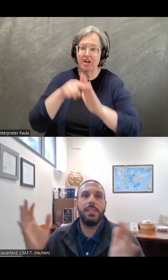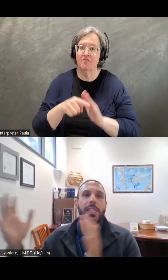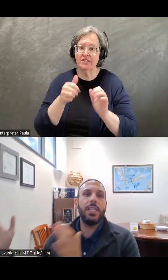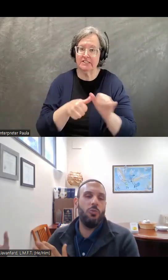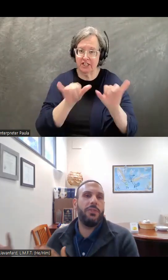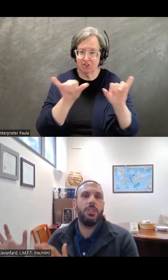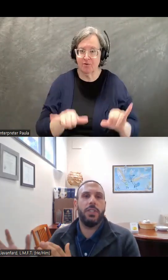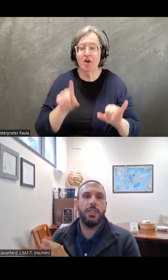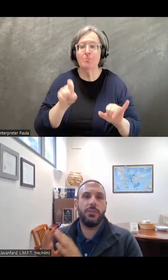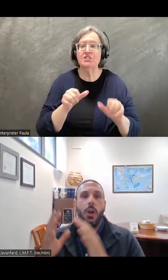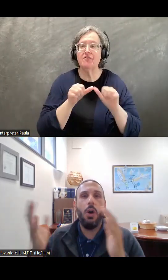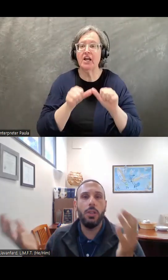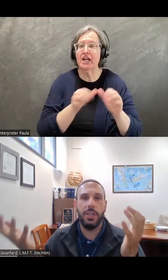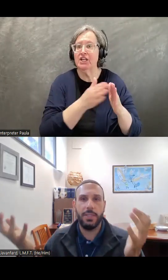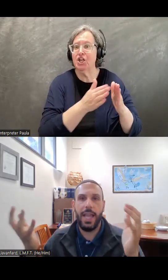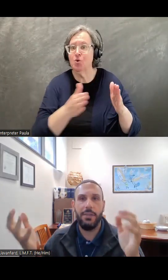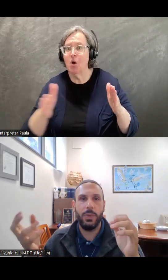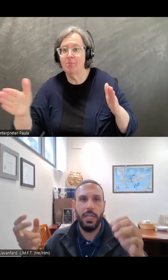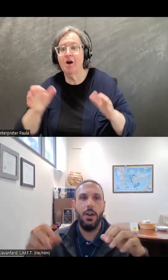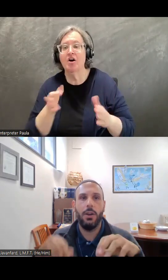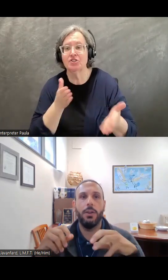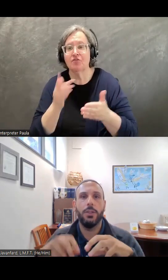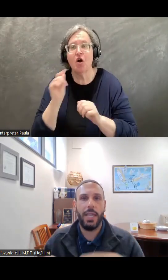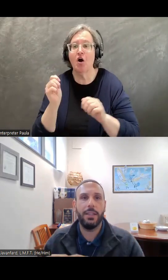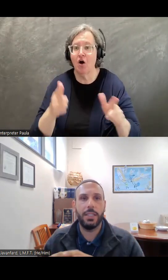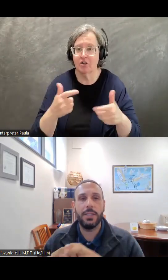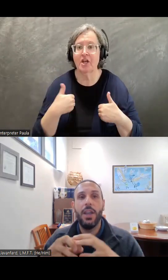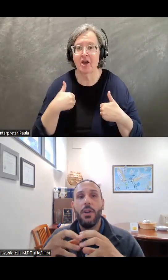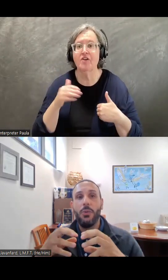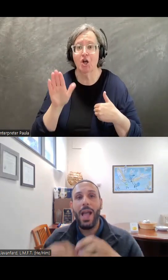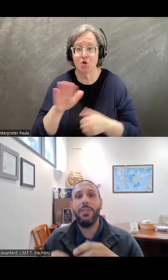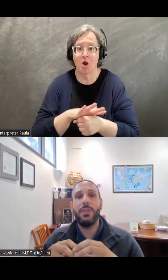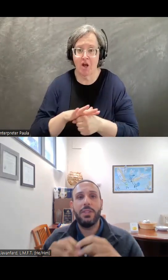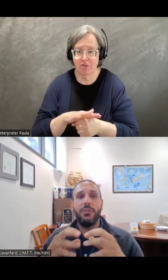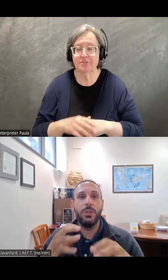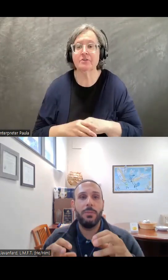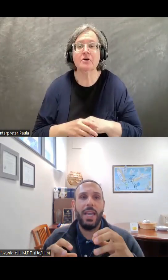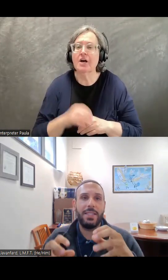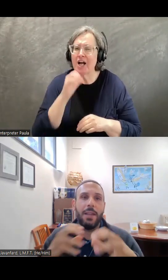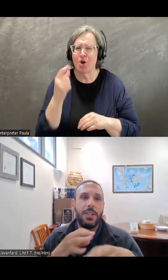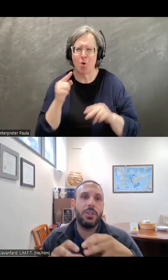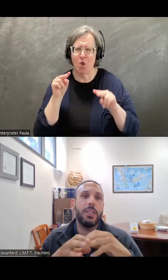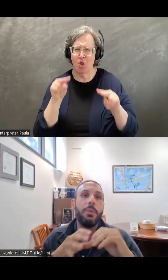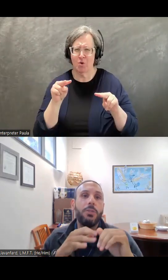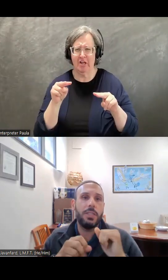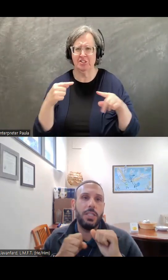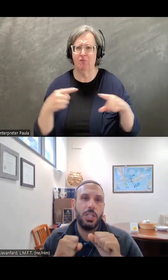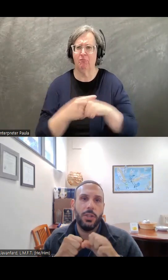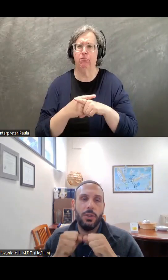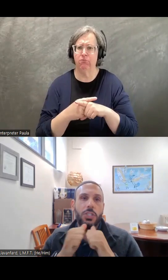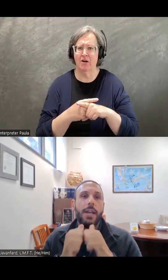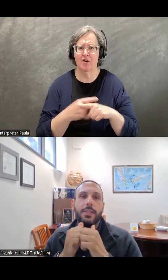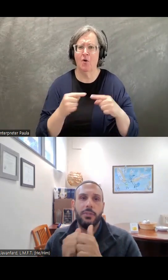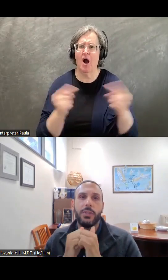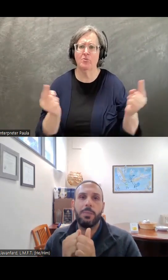must be a continuum of services for all of us to have within our localities, rather than to view them as diametrically opposed to each